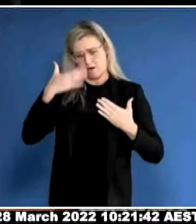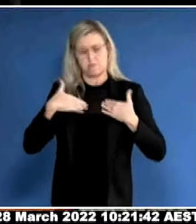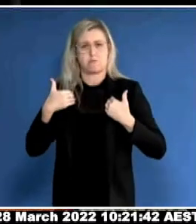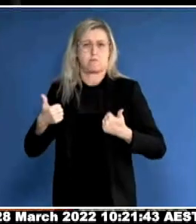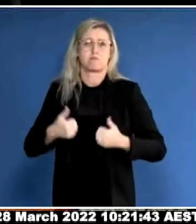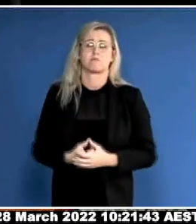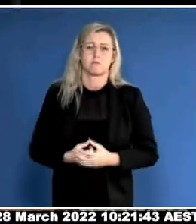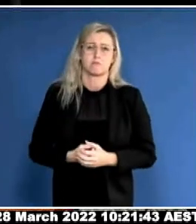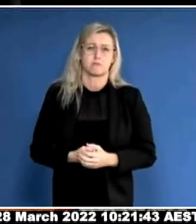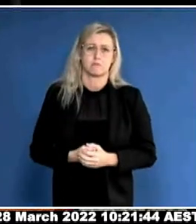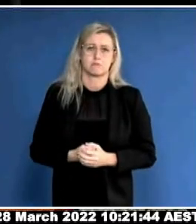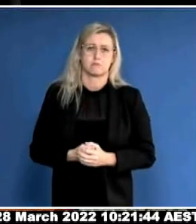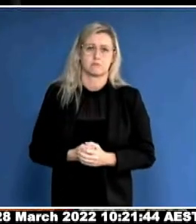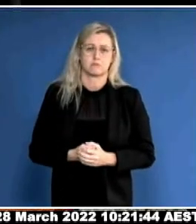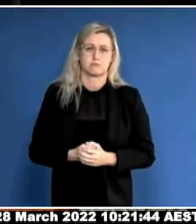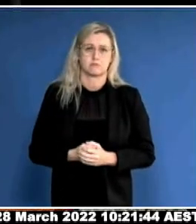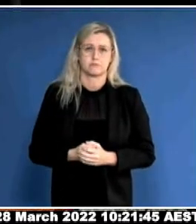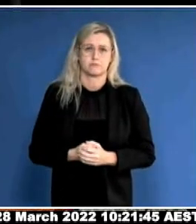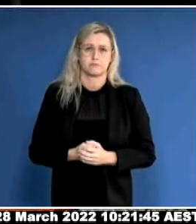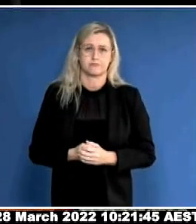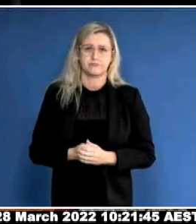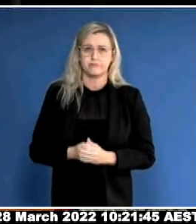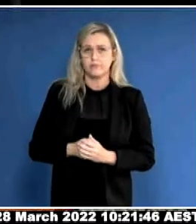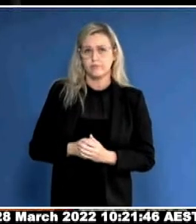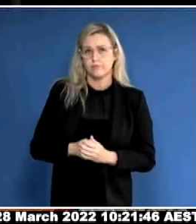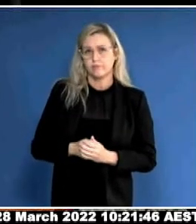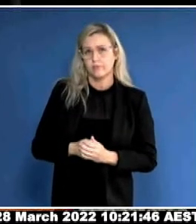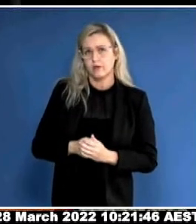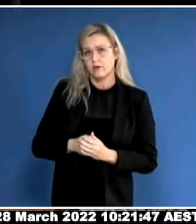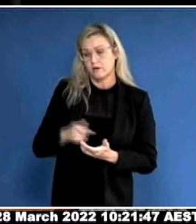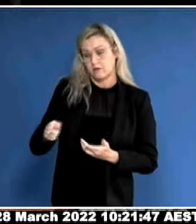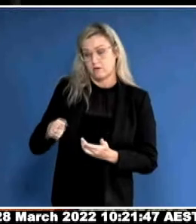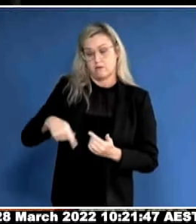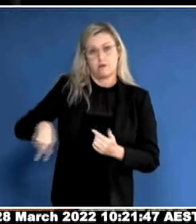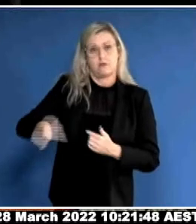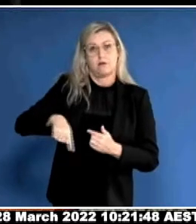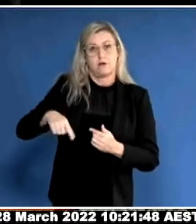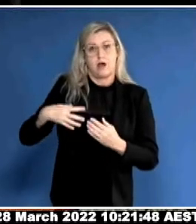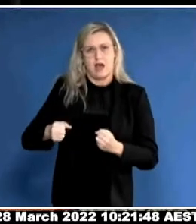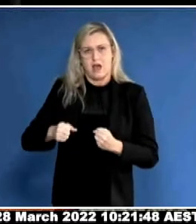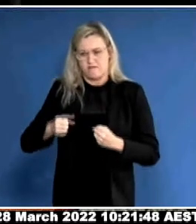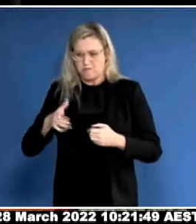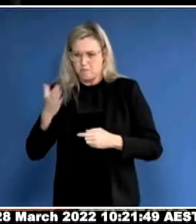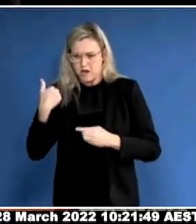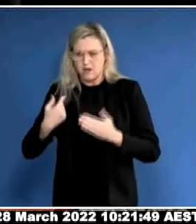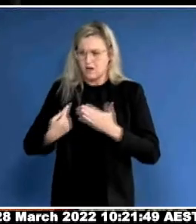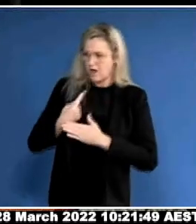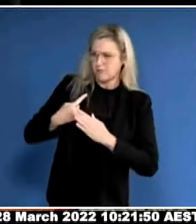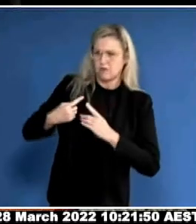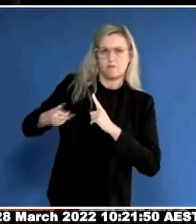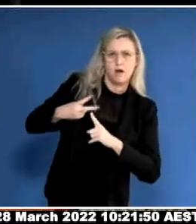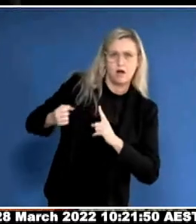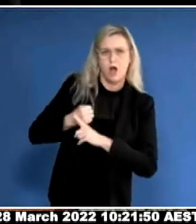Trauma resulting from past experiences of violence and abuse can impact a person's ability to live in shared